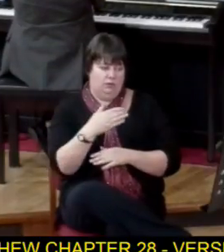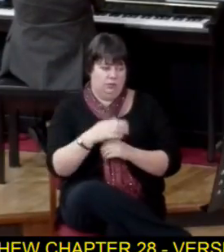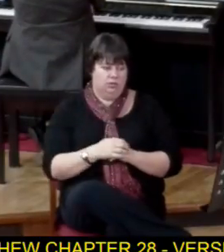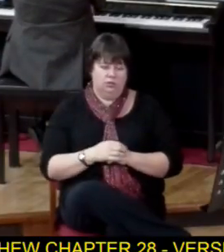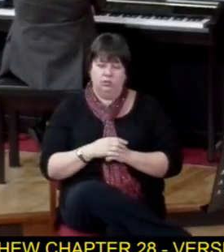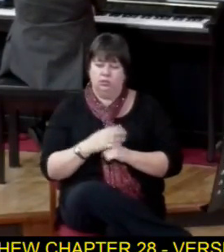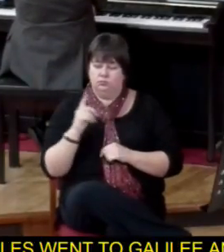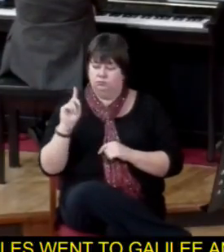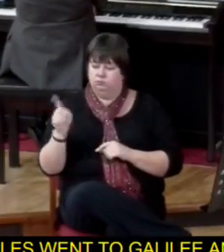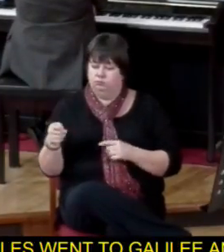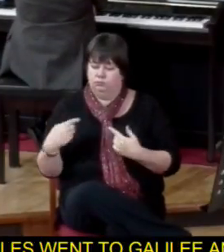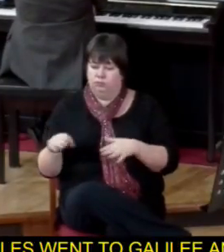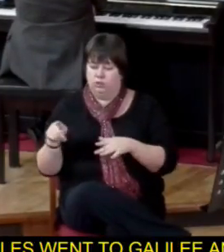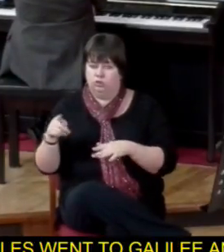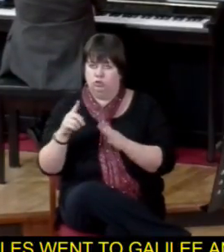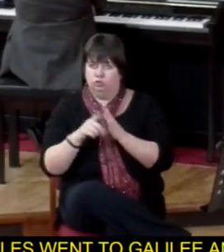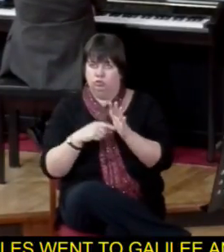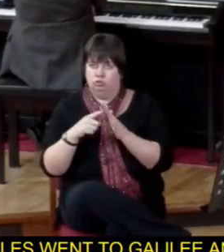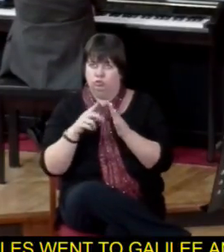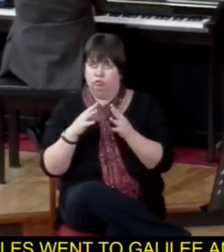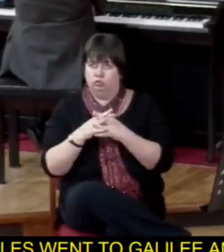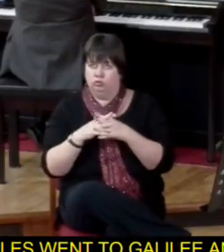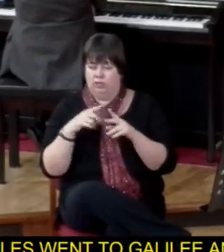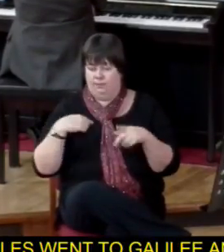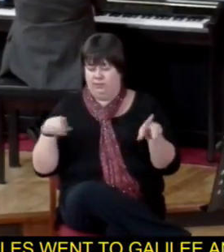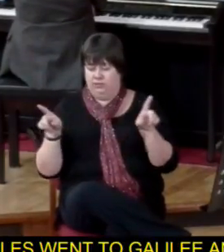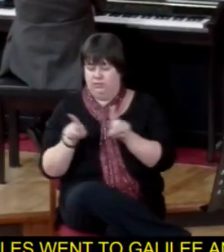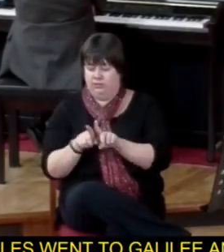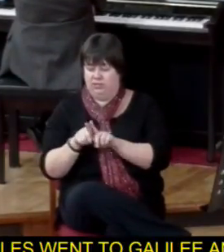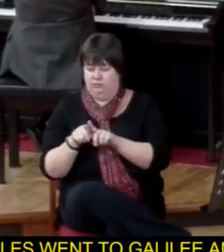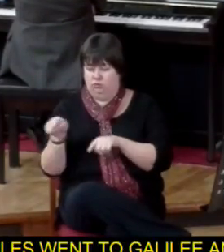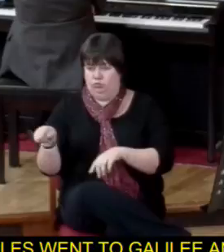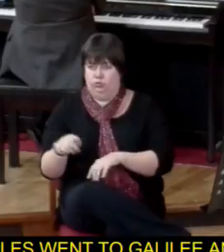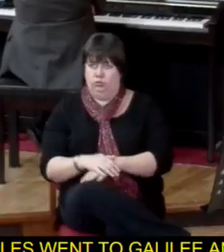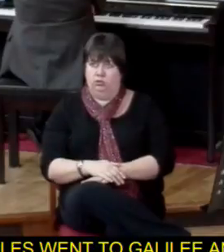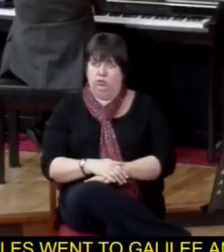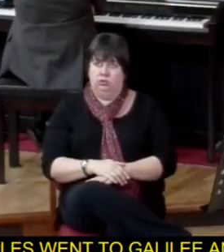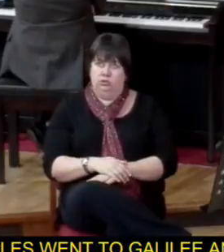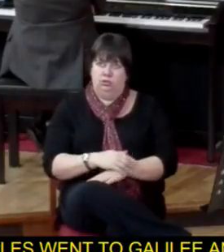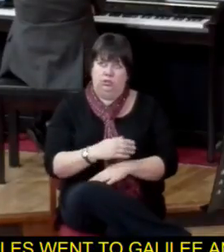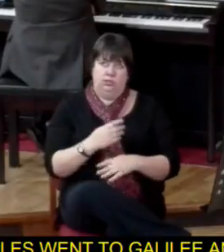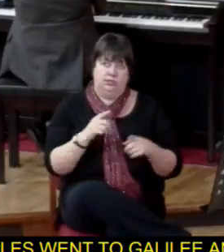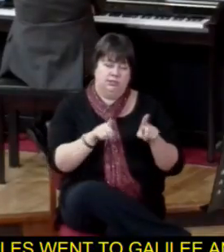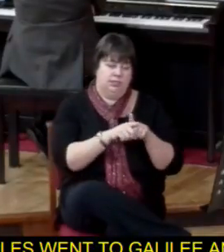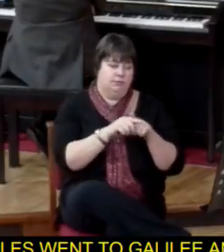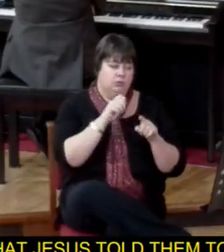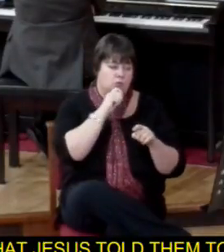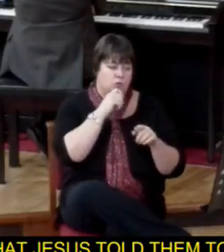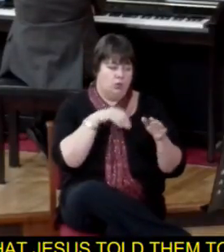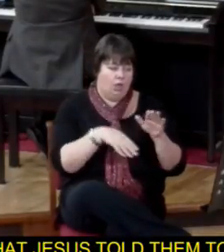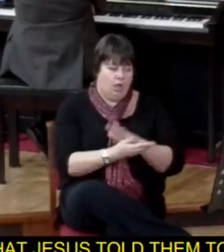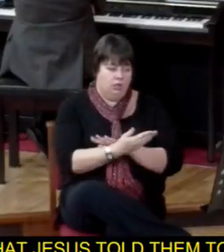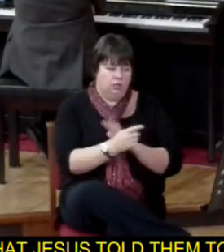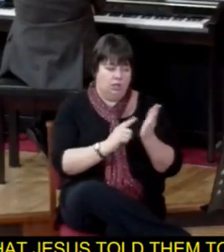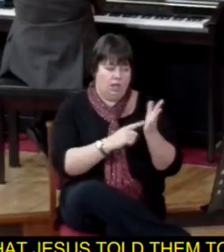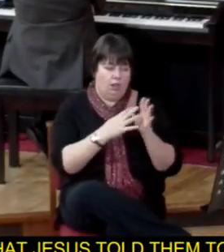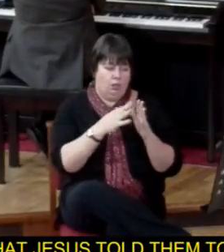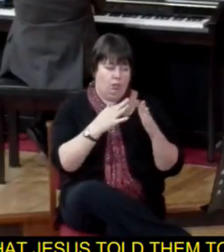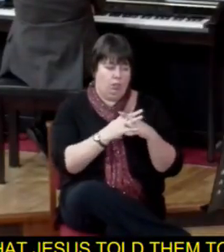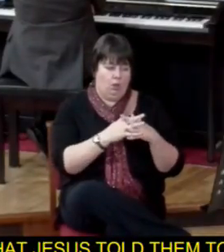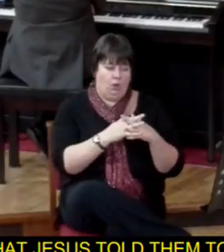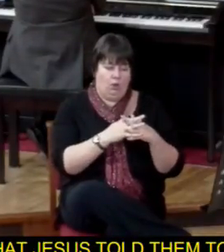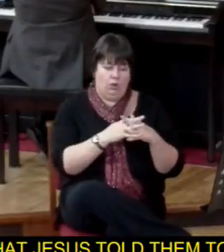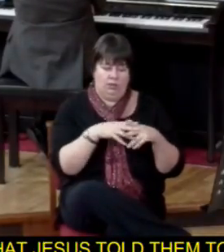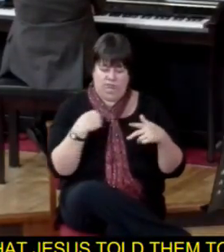To the Jews, I became like a Jew to win the Jews. To those under the law, I became like one under the law, though